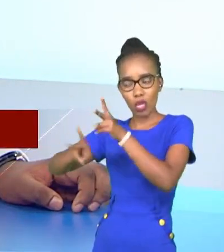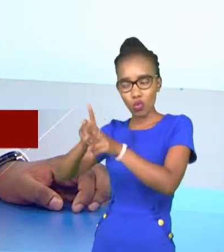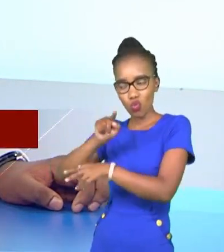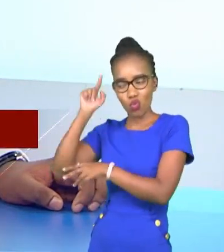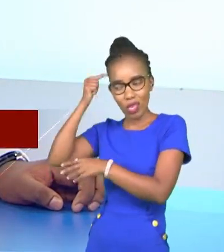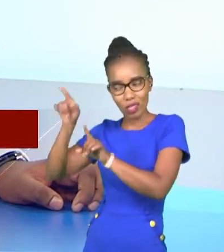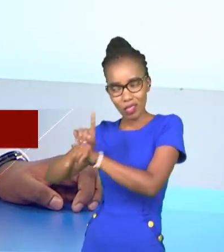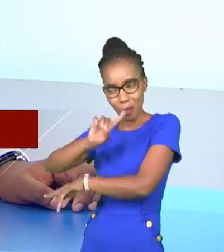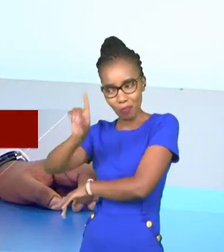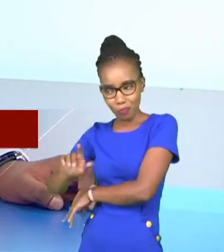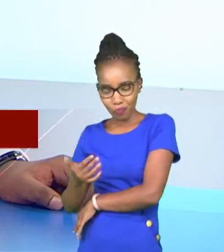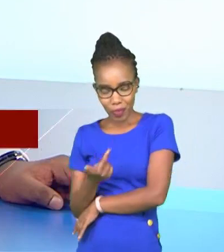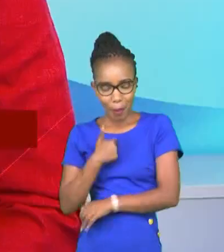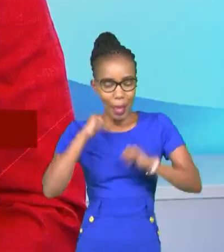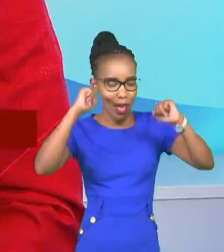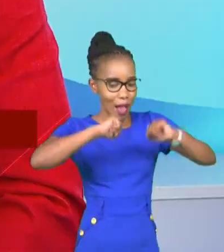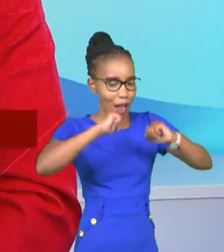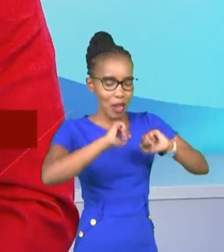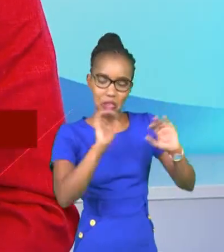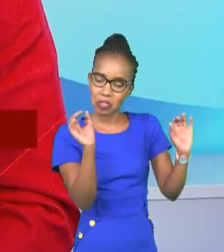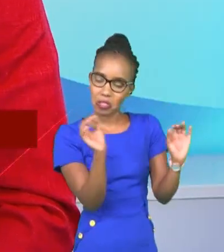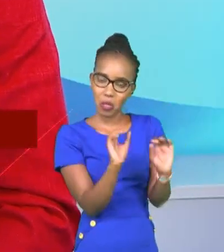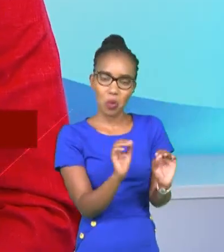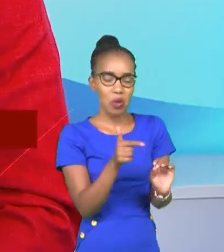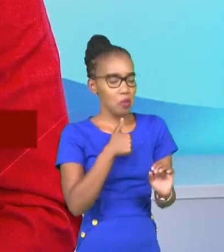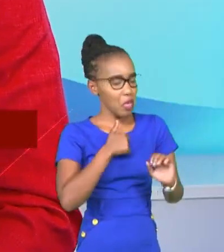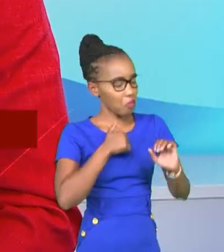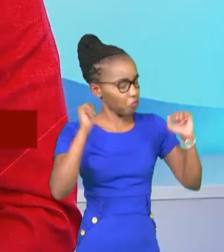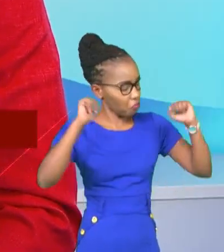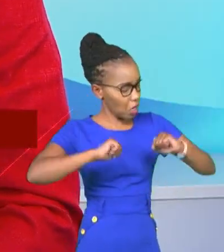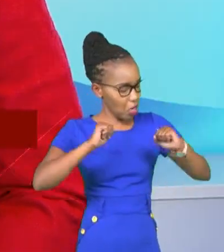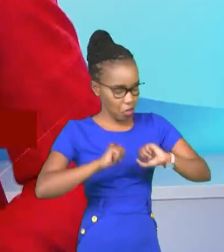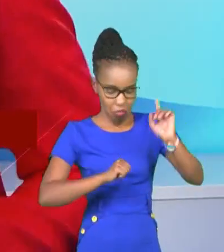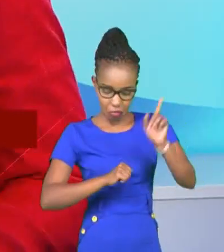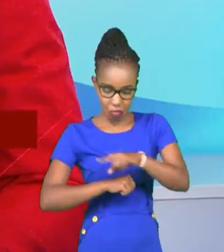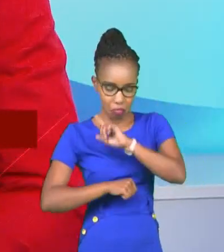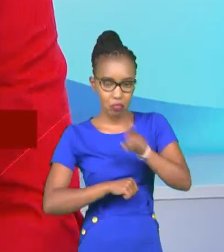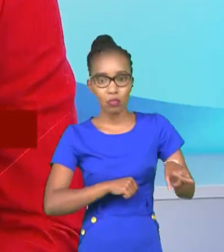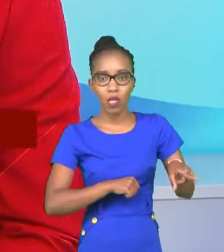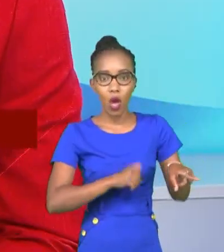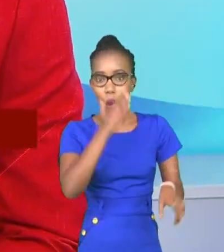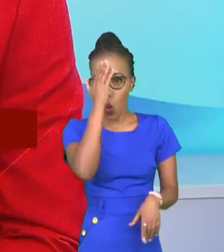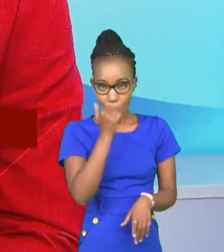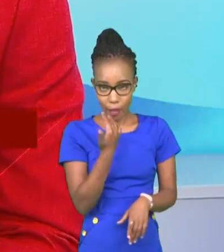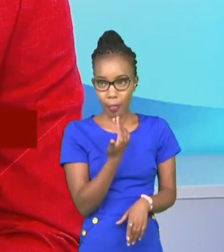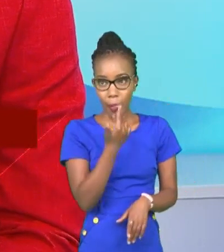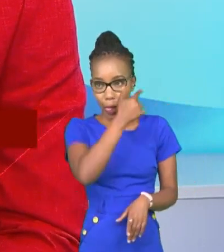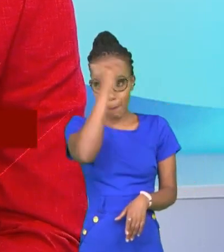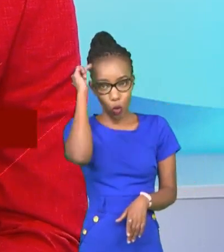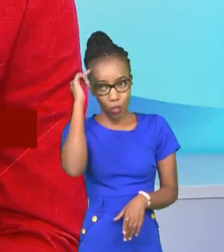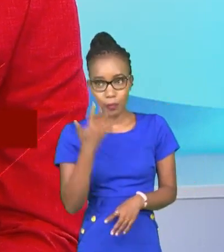case? I want to disagree strongly. I want to disagree with that. Because one, first